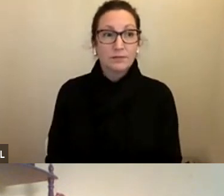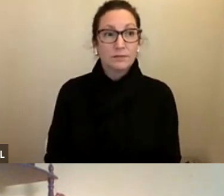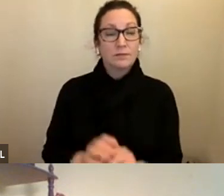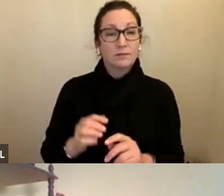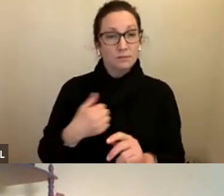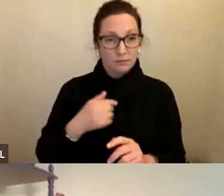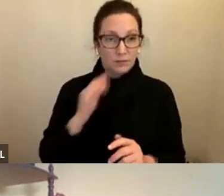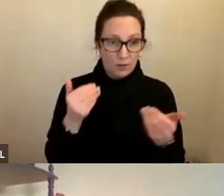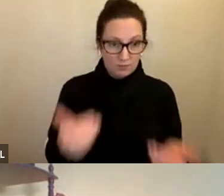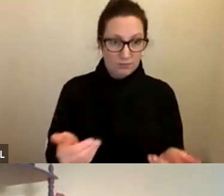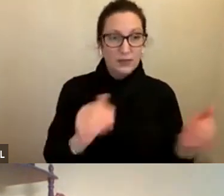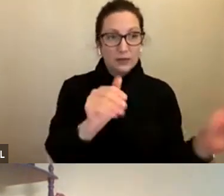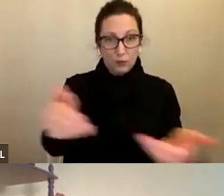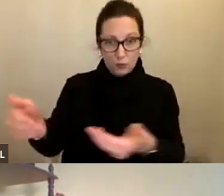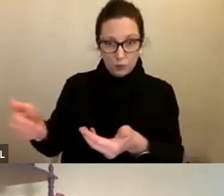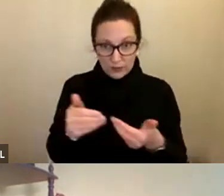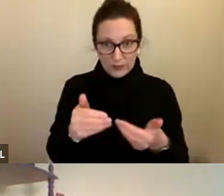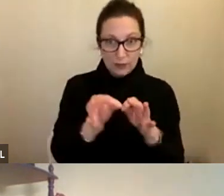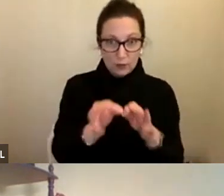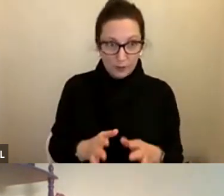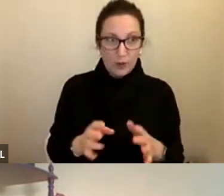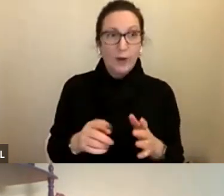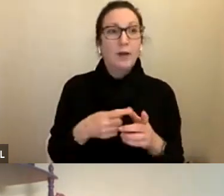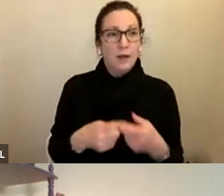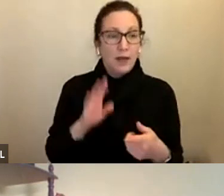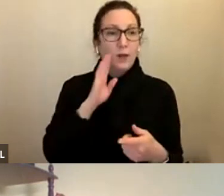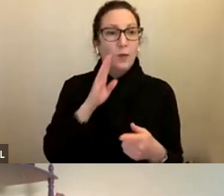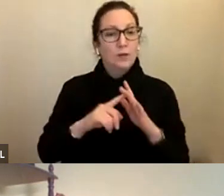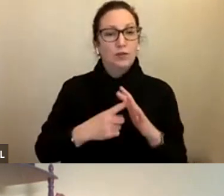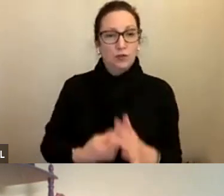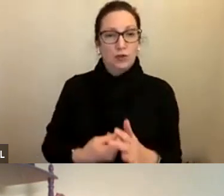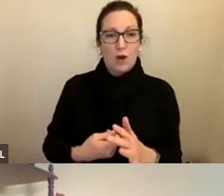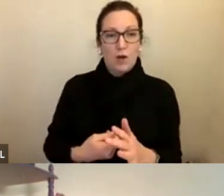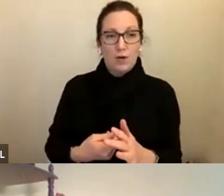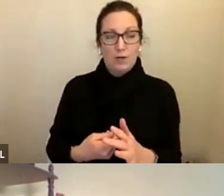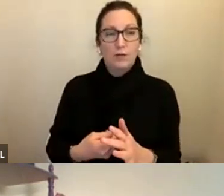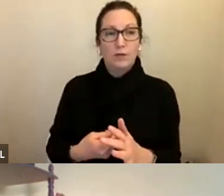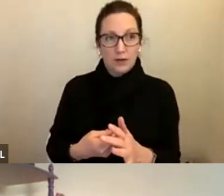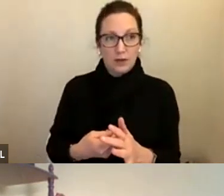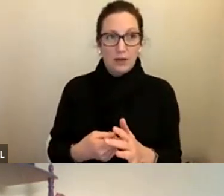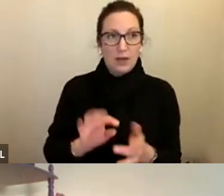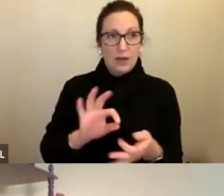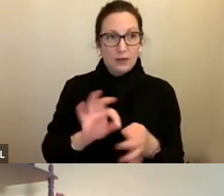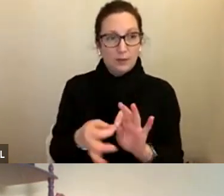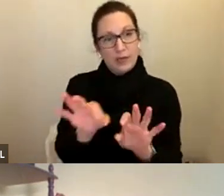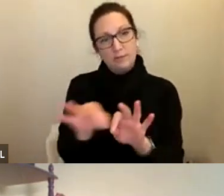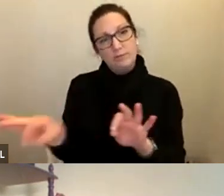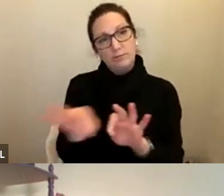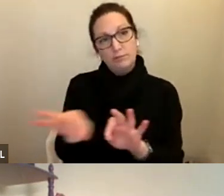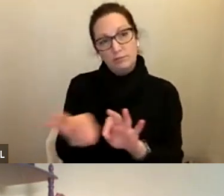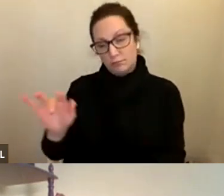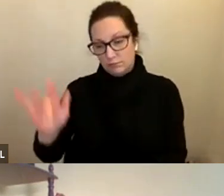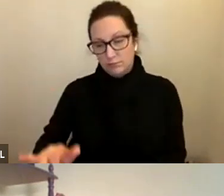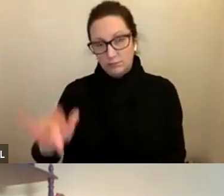the interpreters, we will activate the interpretation icon at the bottom of your screen. Click